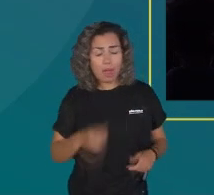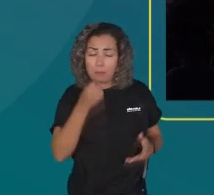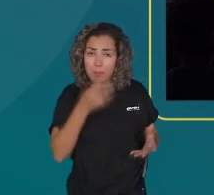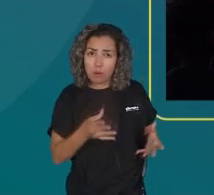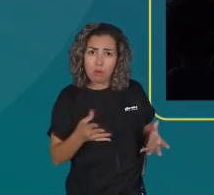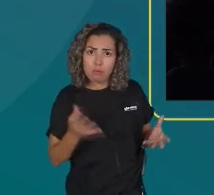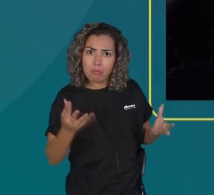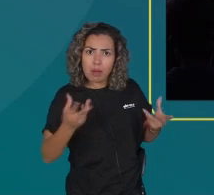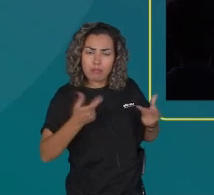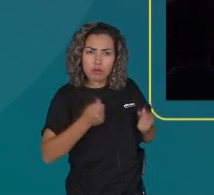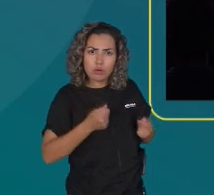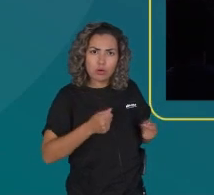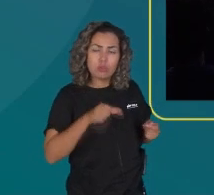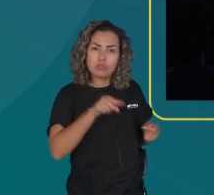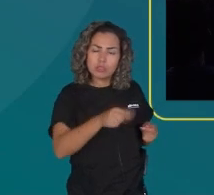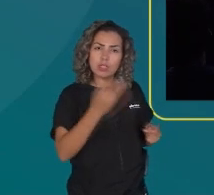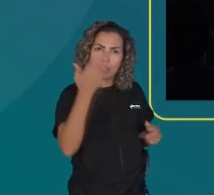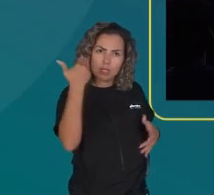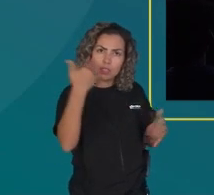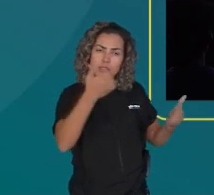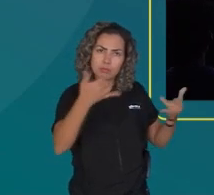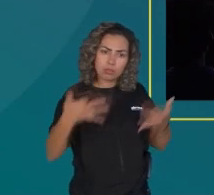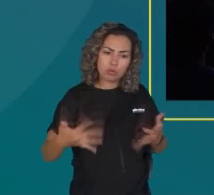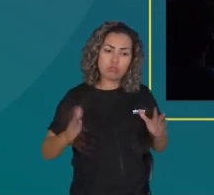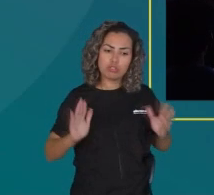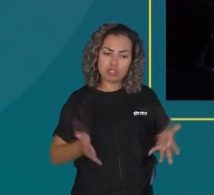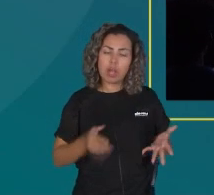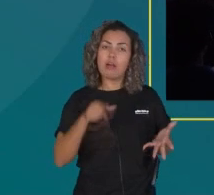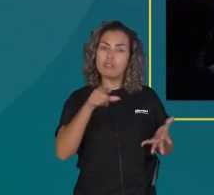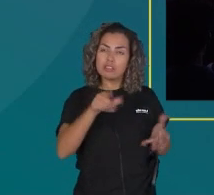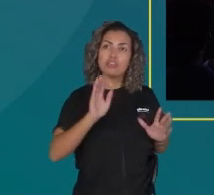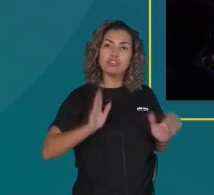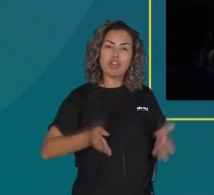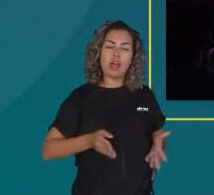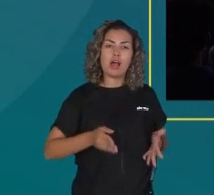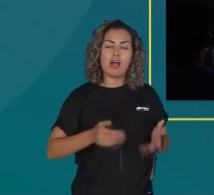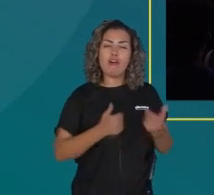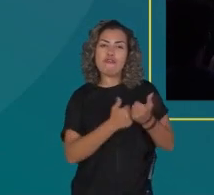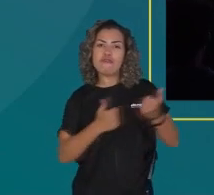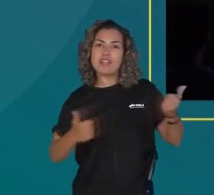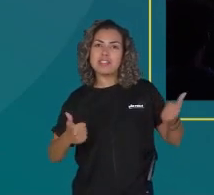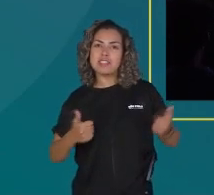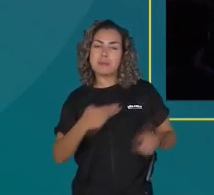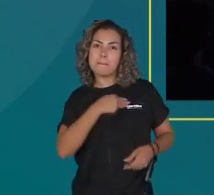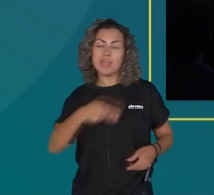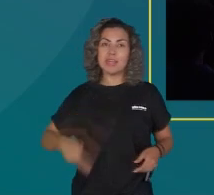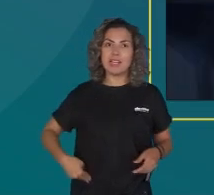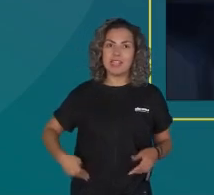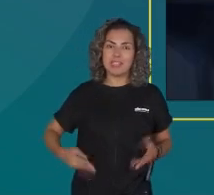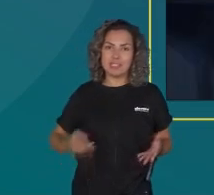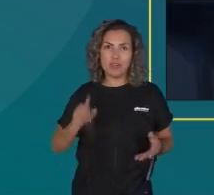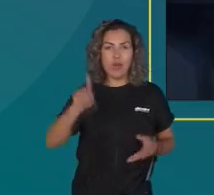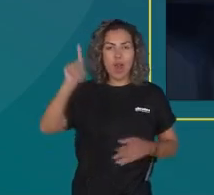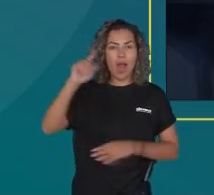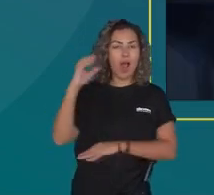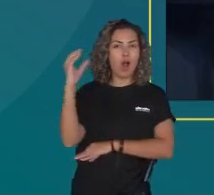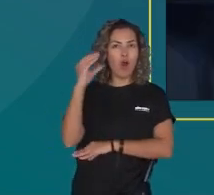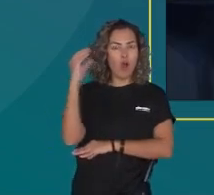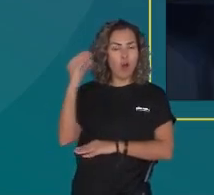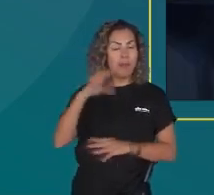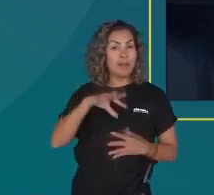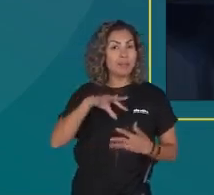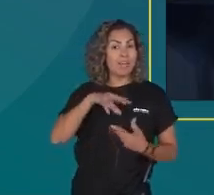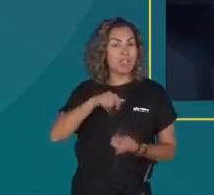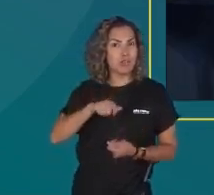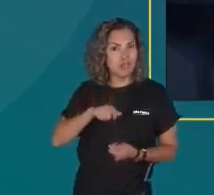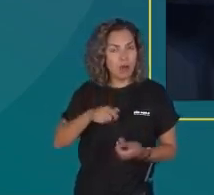you were once the minister, deputy minister at the national level in Colombia, and now you are working